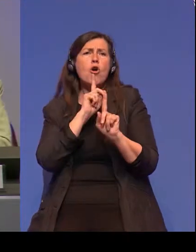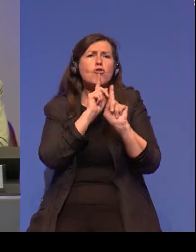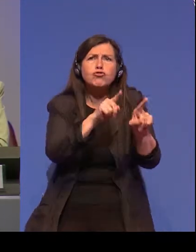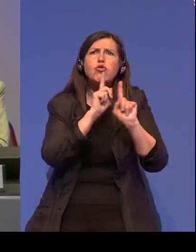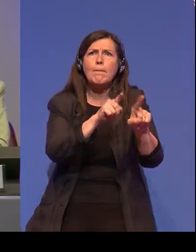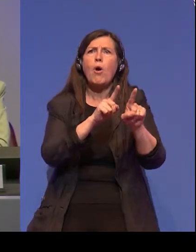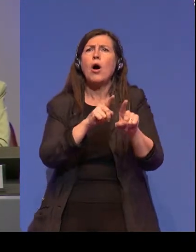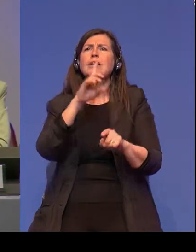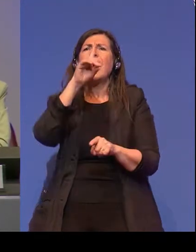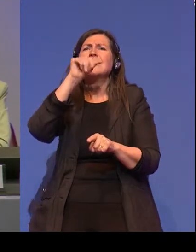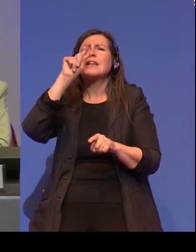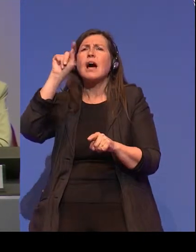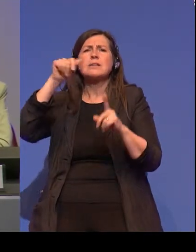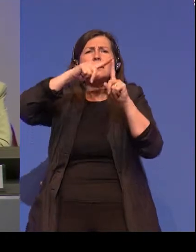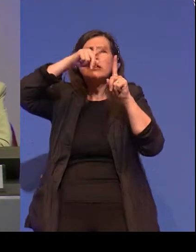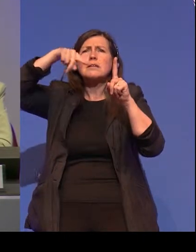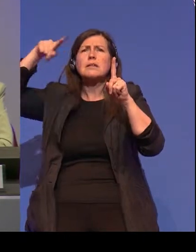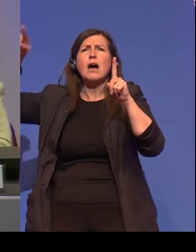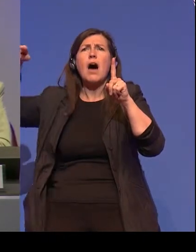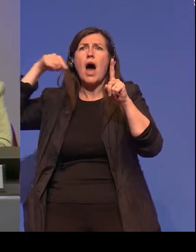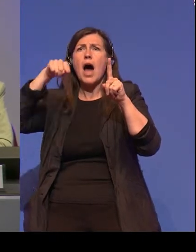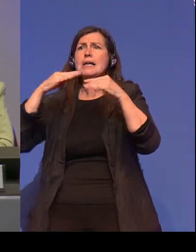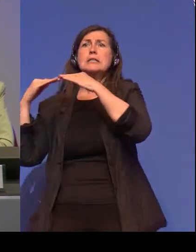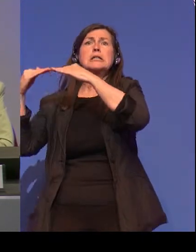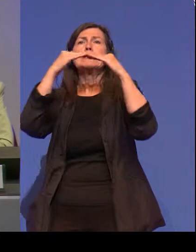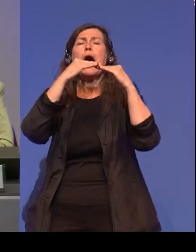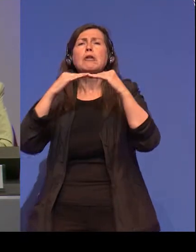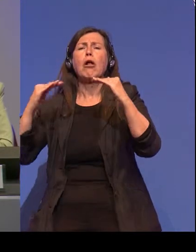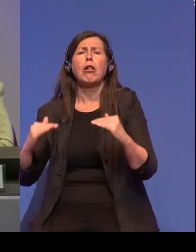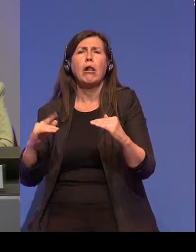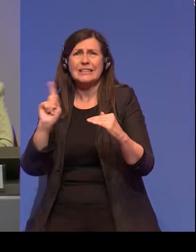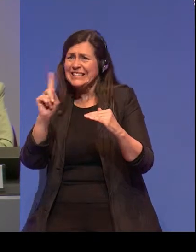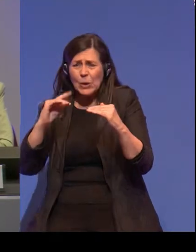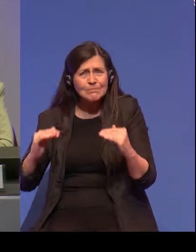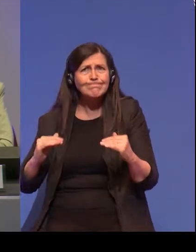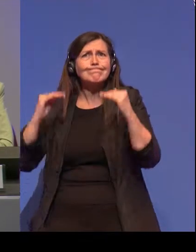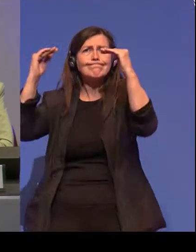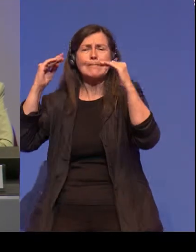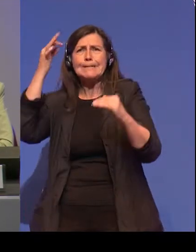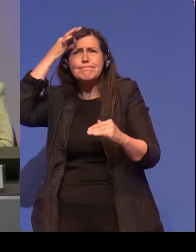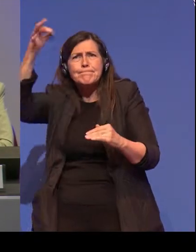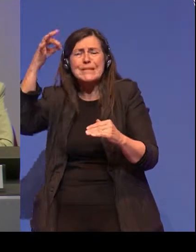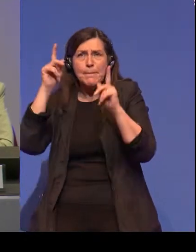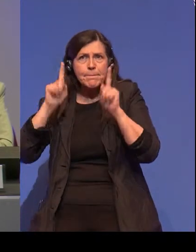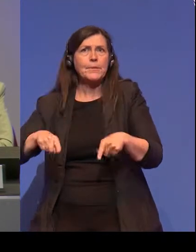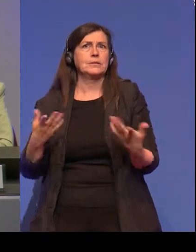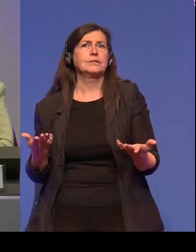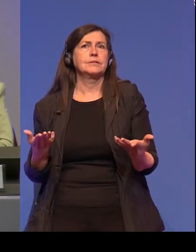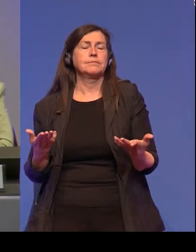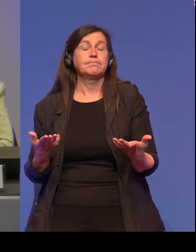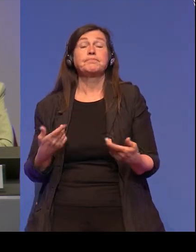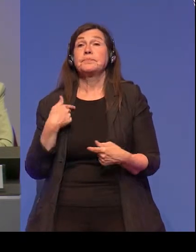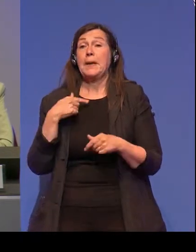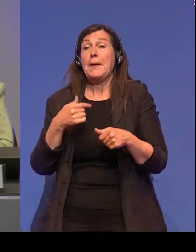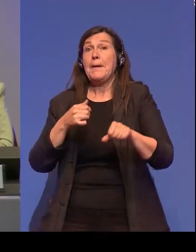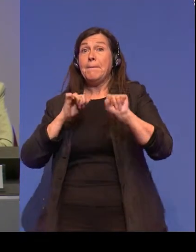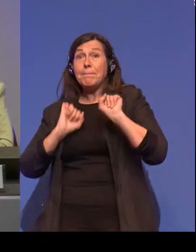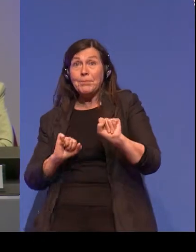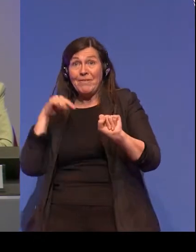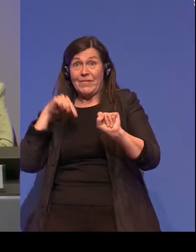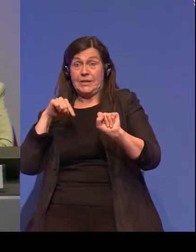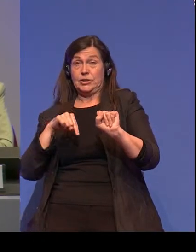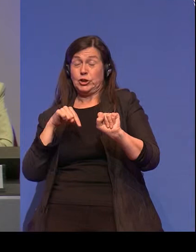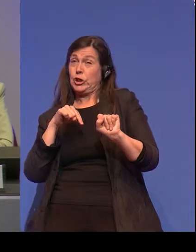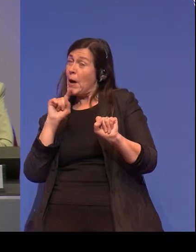maintaining data standard, and processing metadata from all levels. Fourthly, we see prevention as one of the keys to